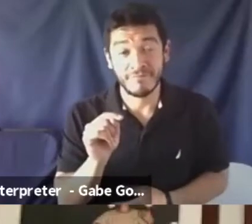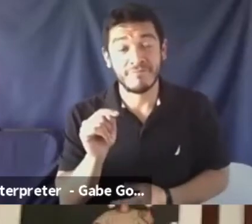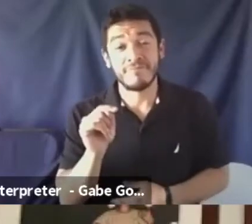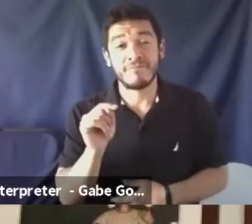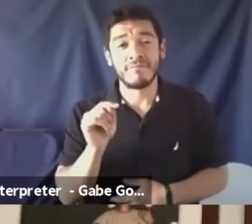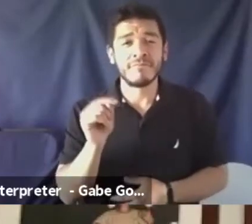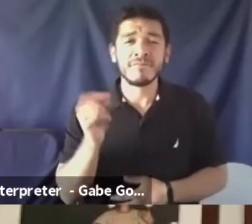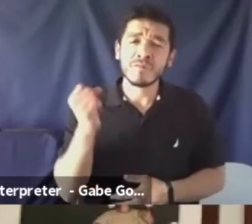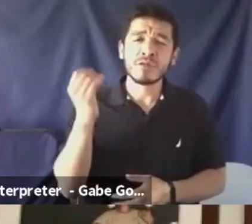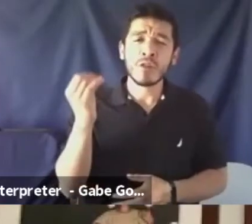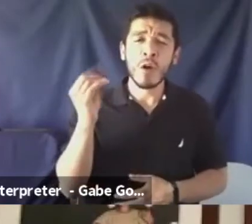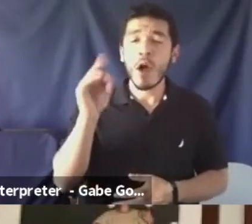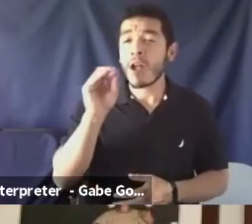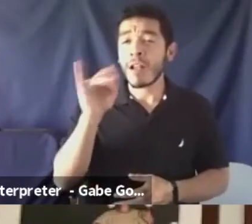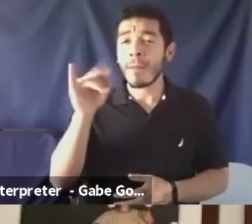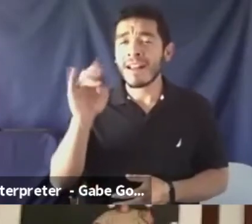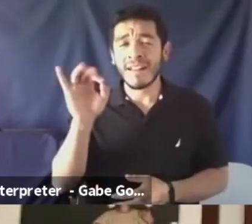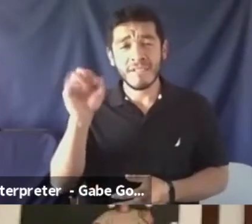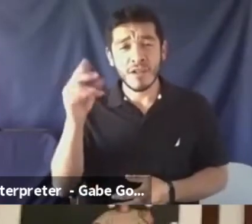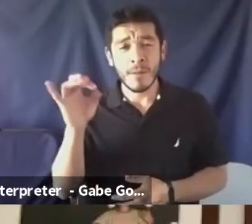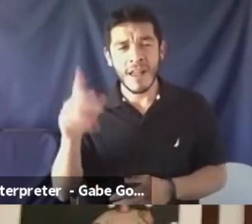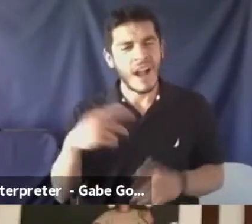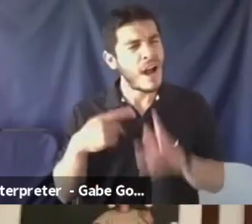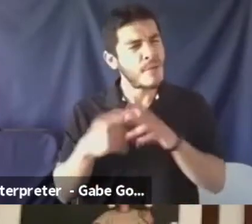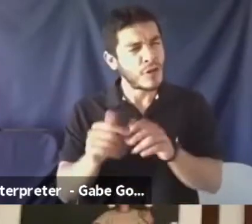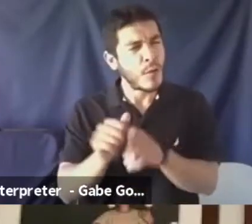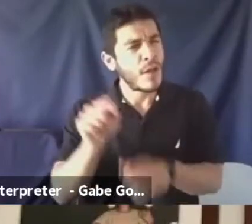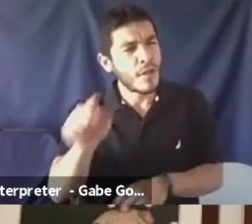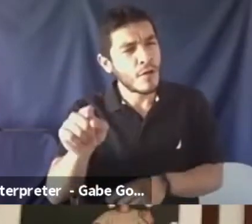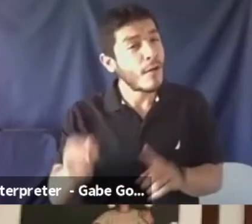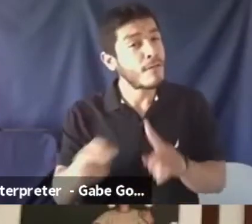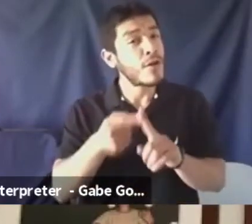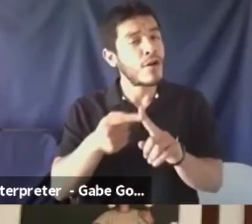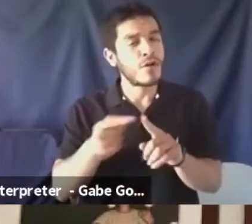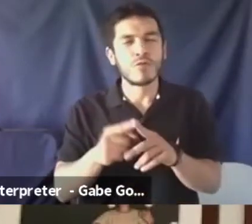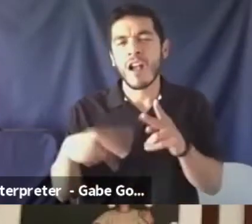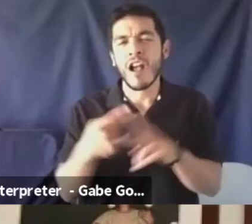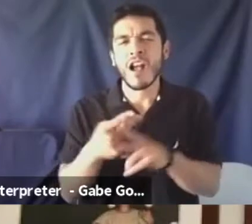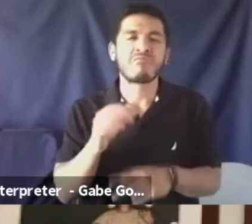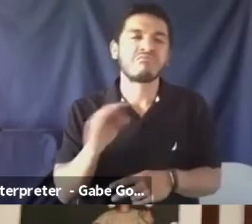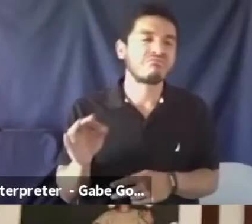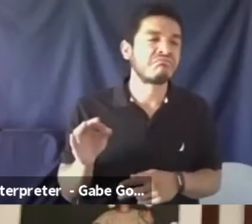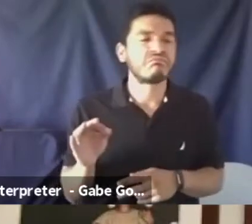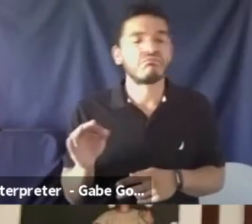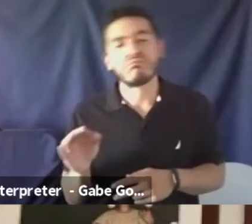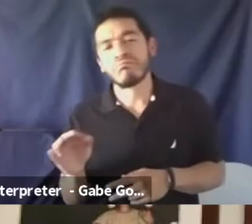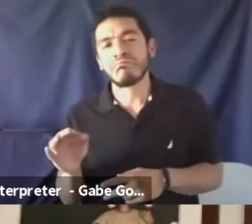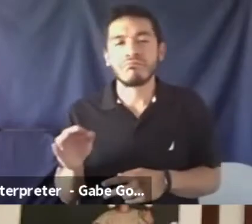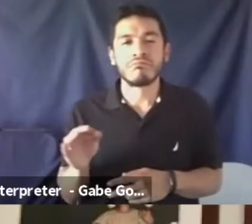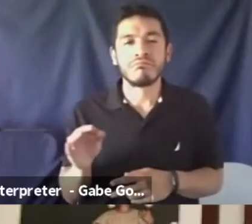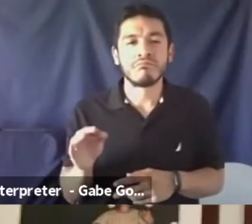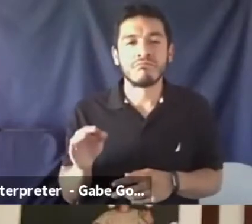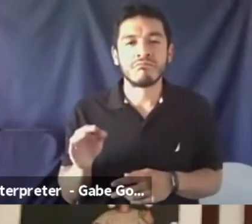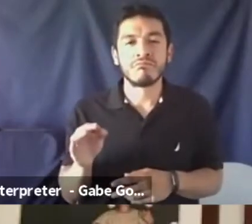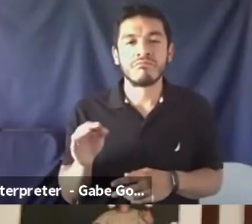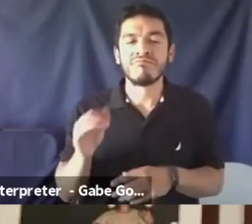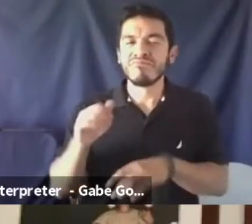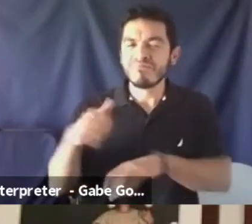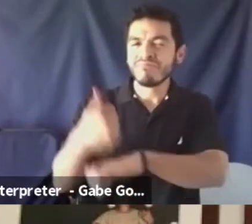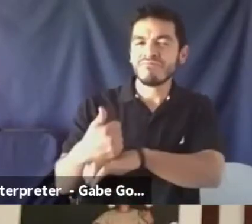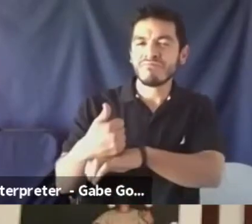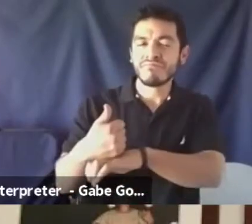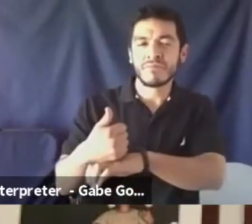so Dominique Fishback, I'm going to start with you first to kind of level set. As it